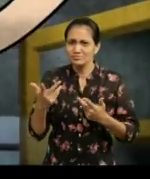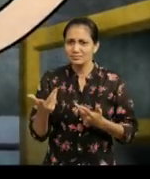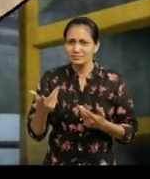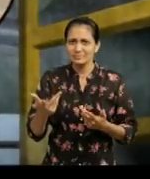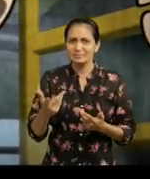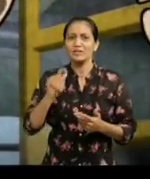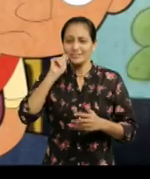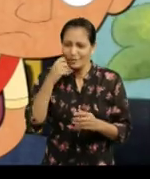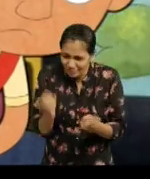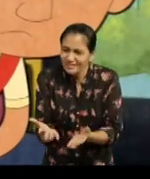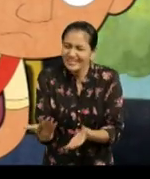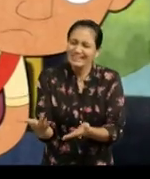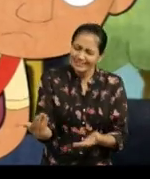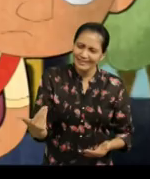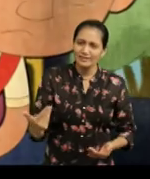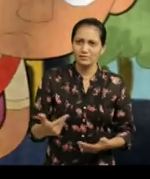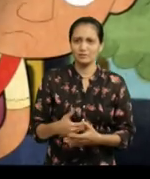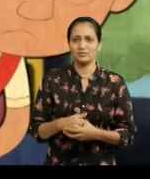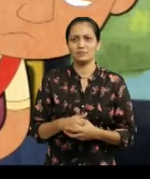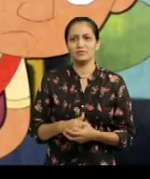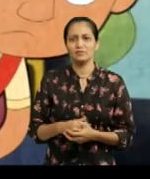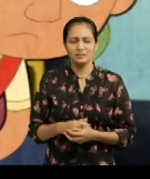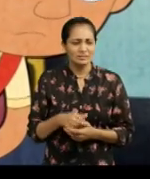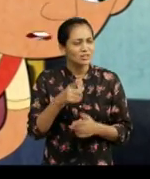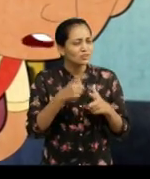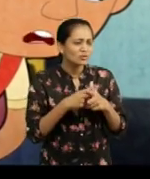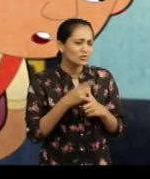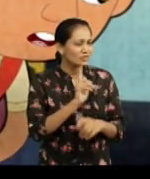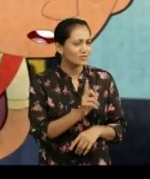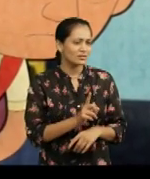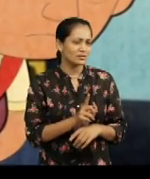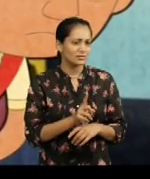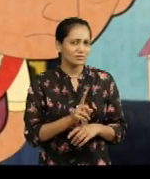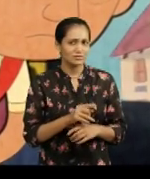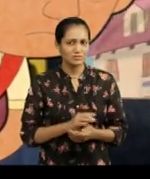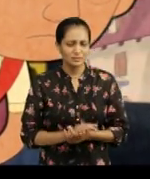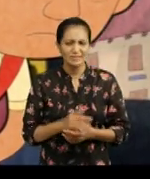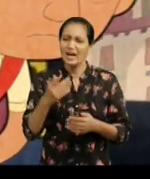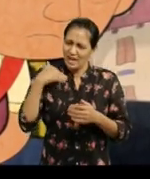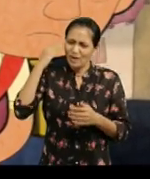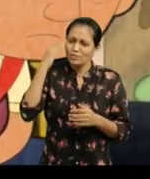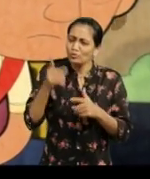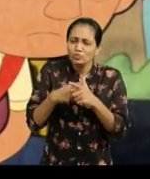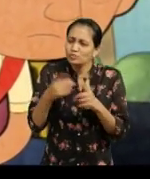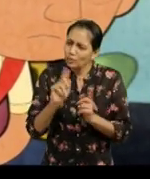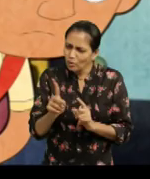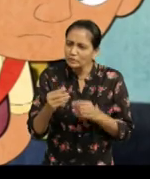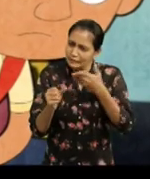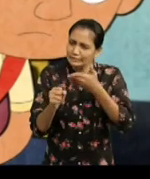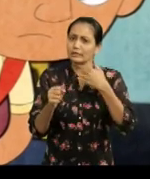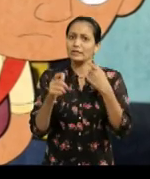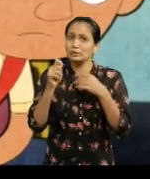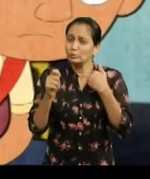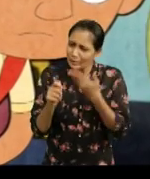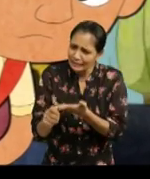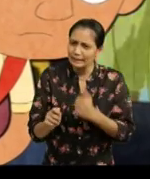children? And start having toffees? It's not funny. Huh? I know it is not funny.